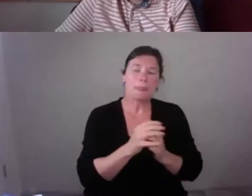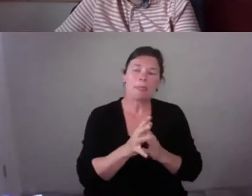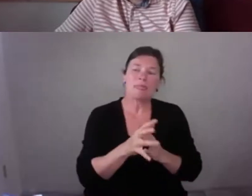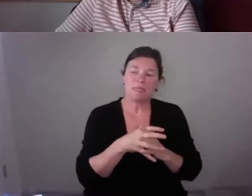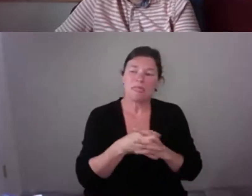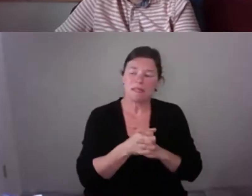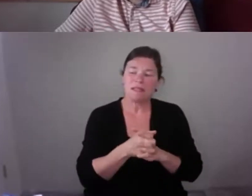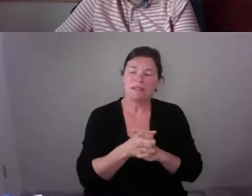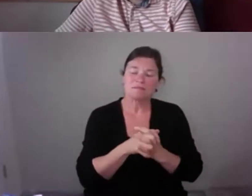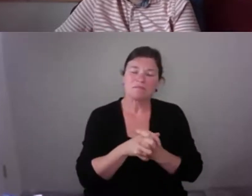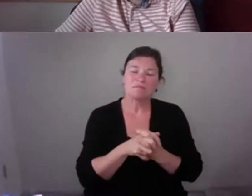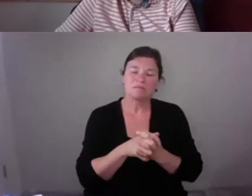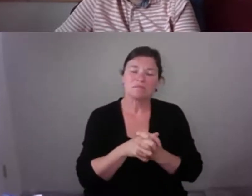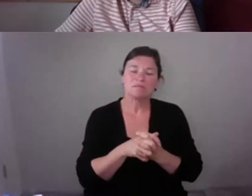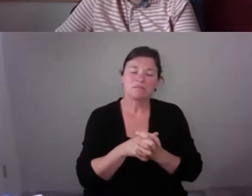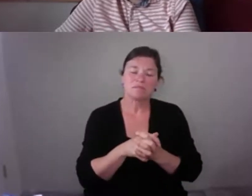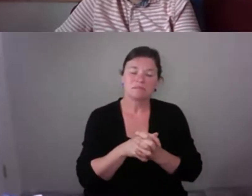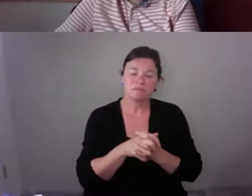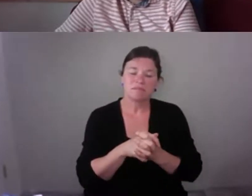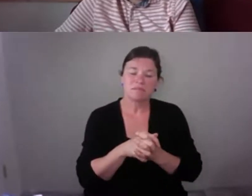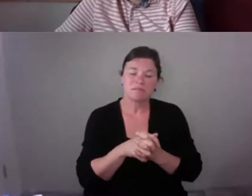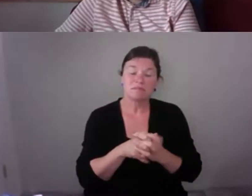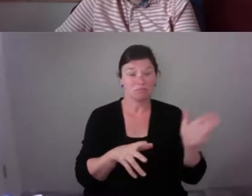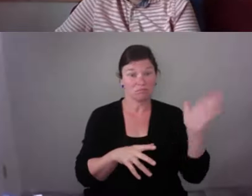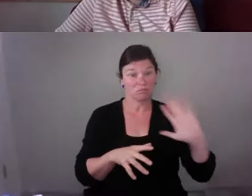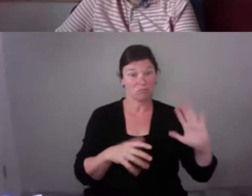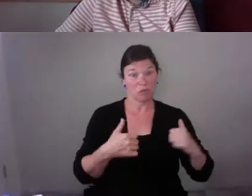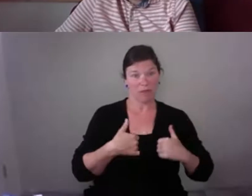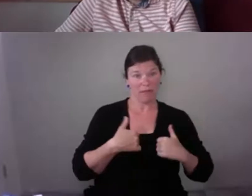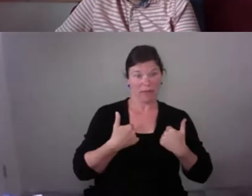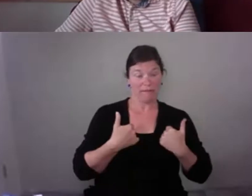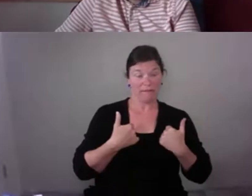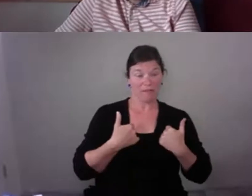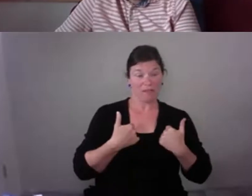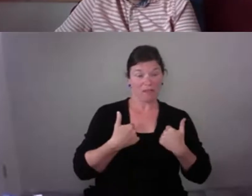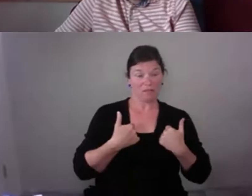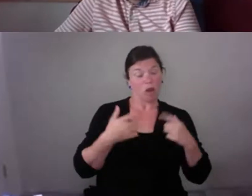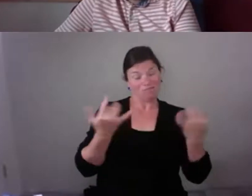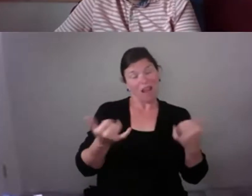I lived when I live in Syracuse.